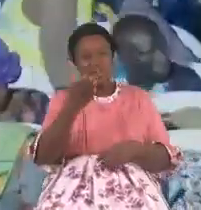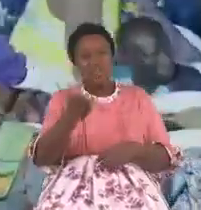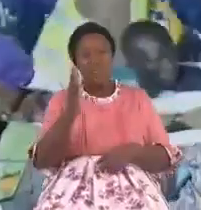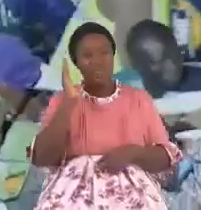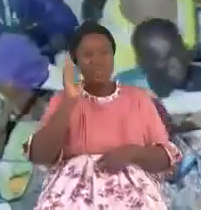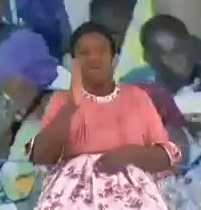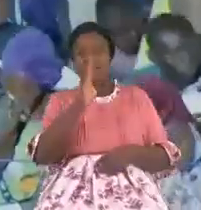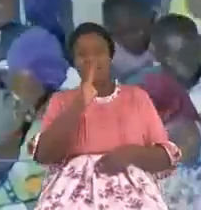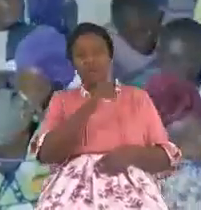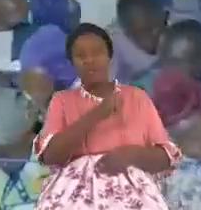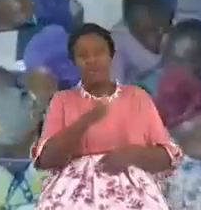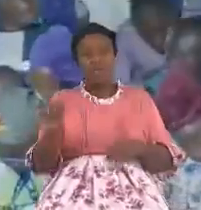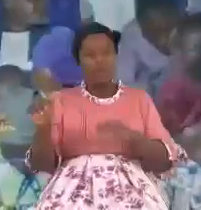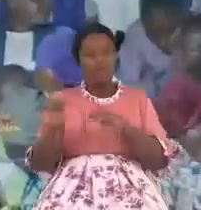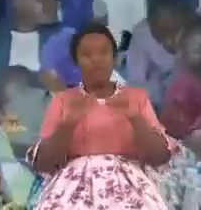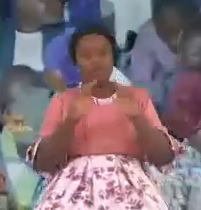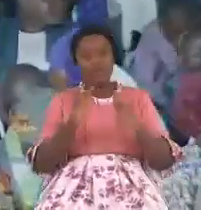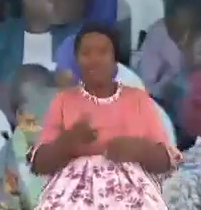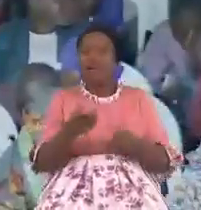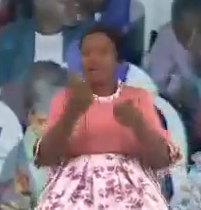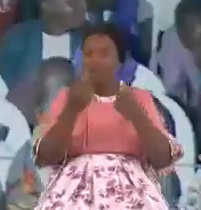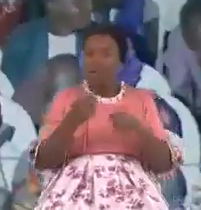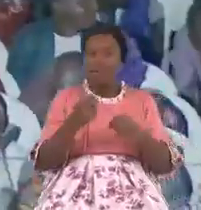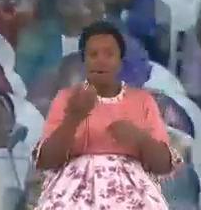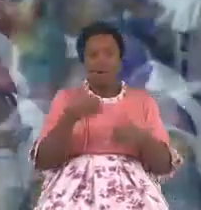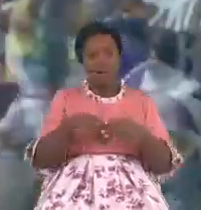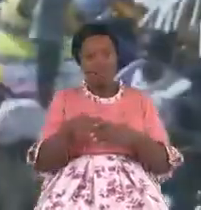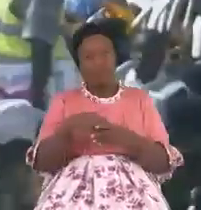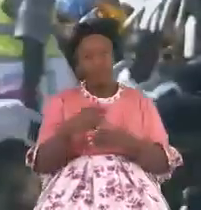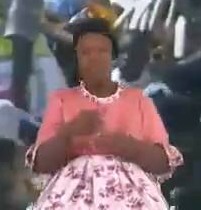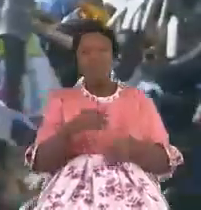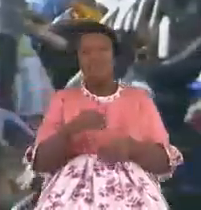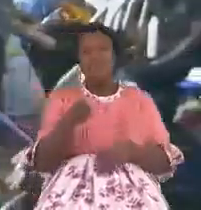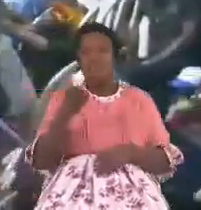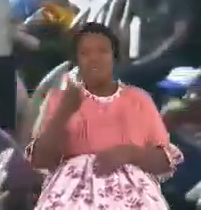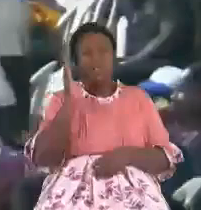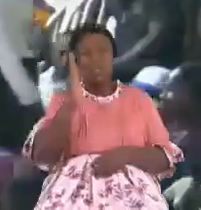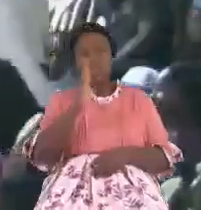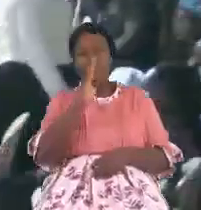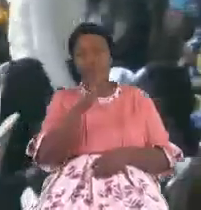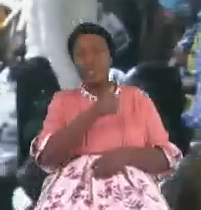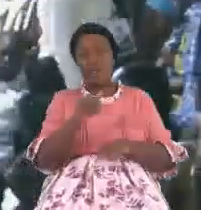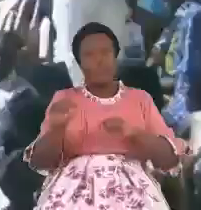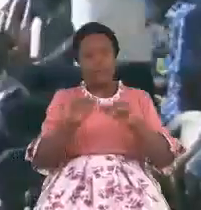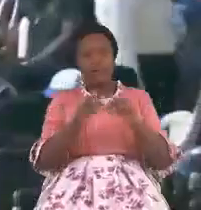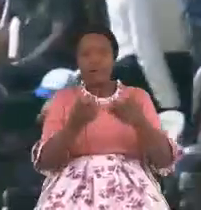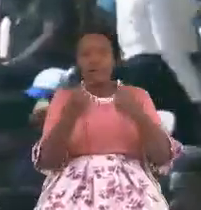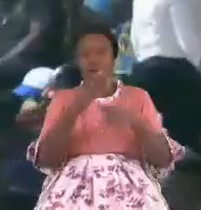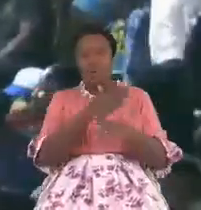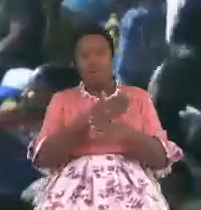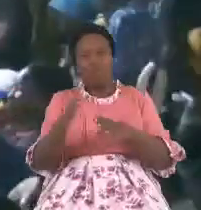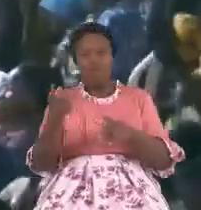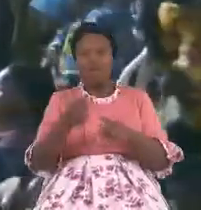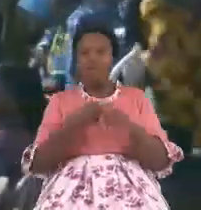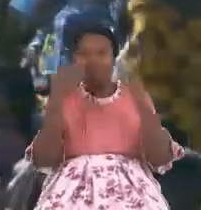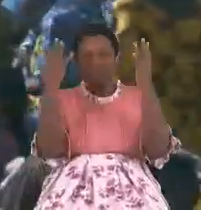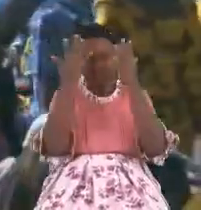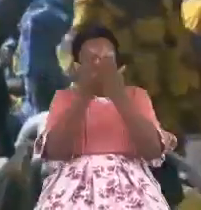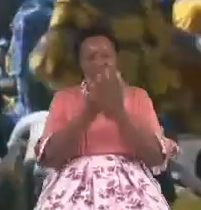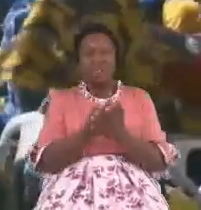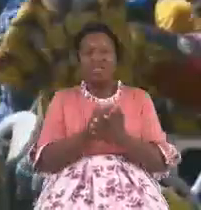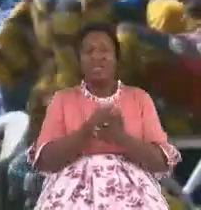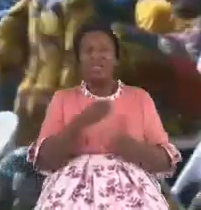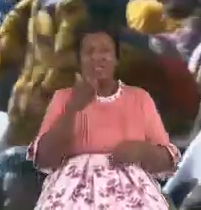be a performance come away from darkness there shall be a performance come down there shall